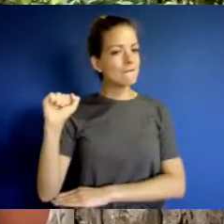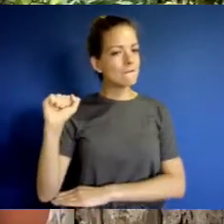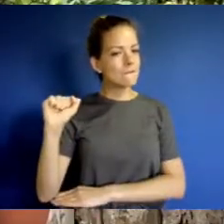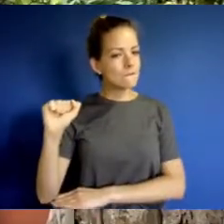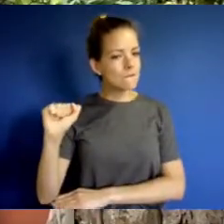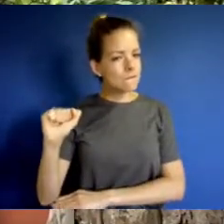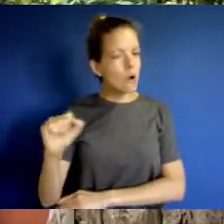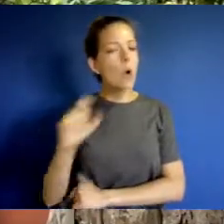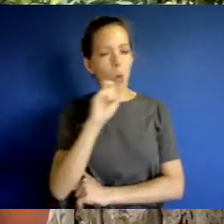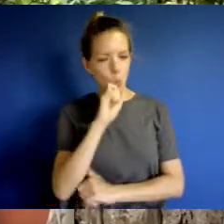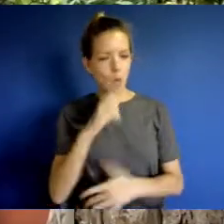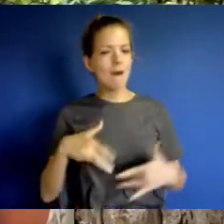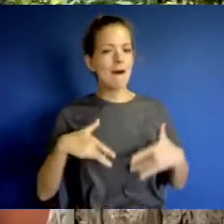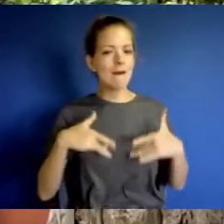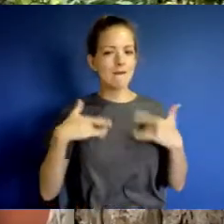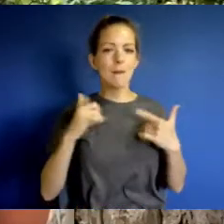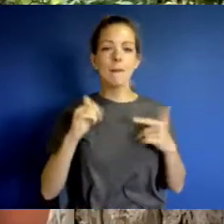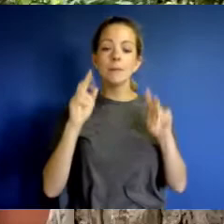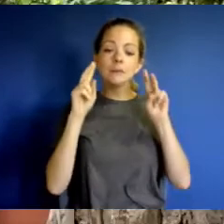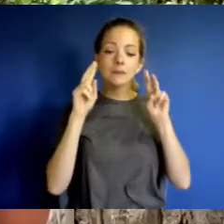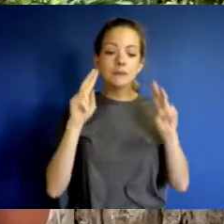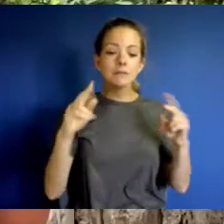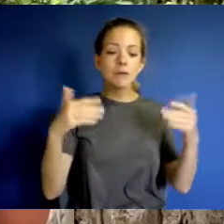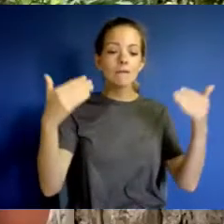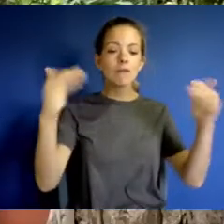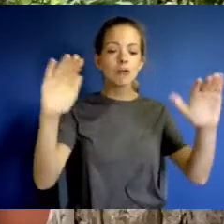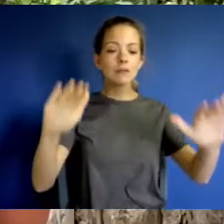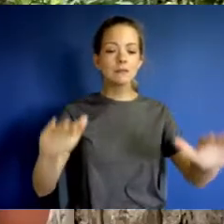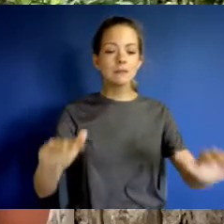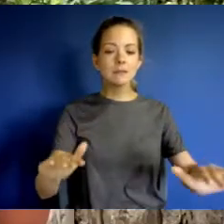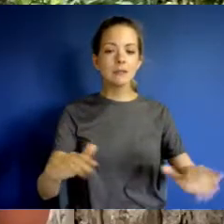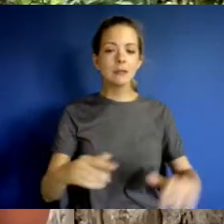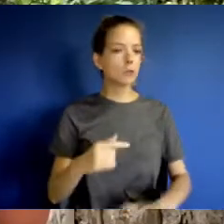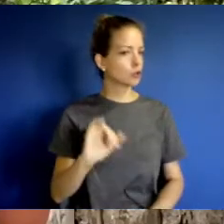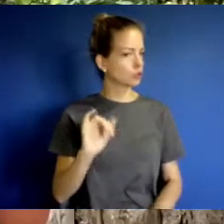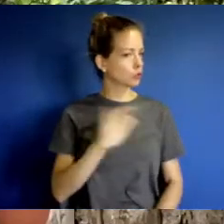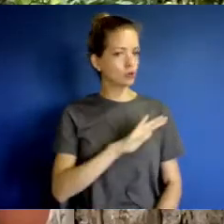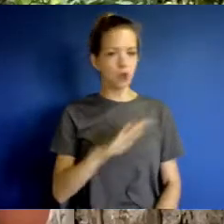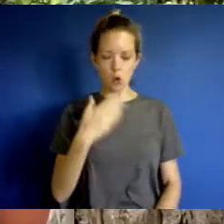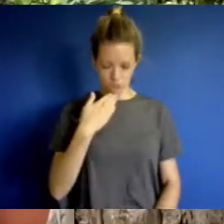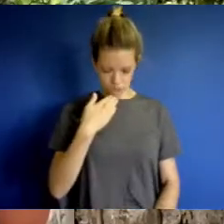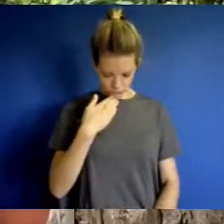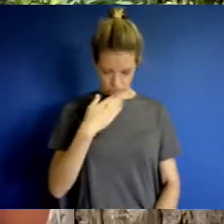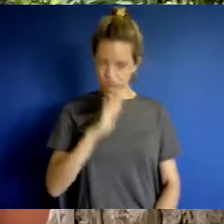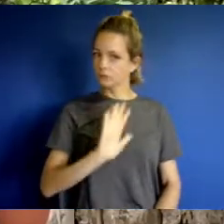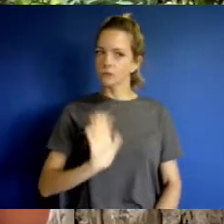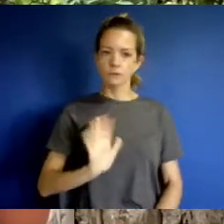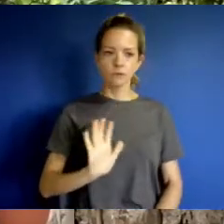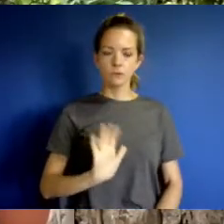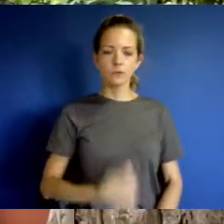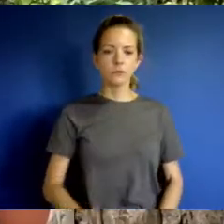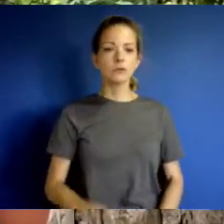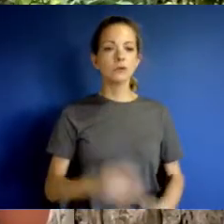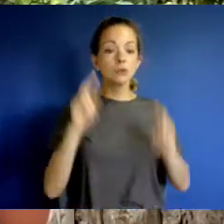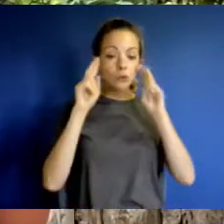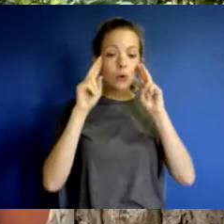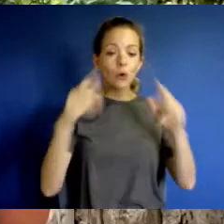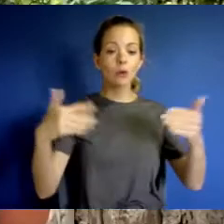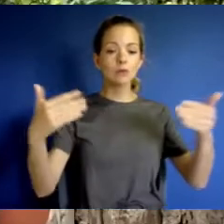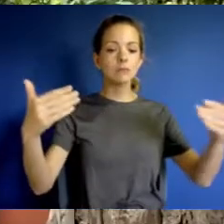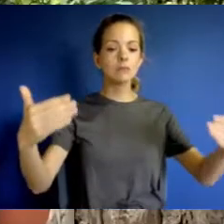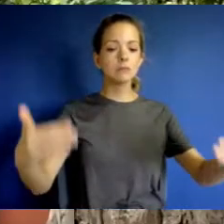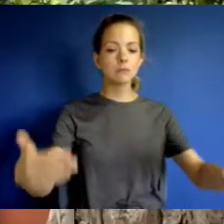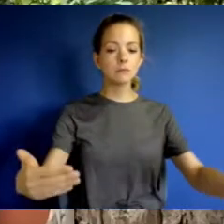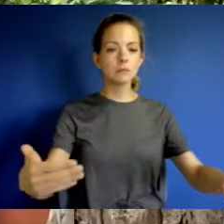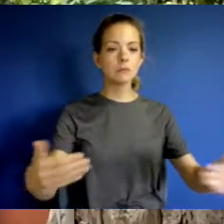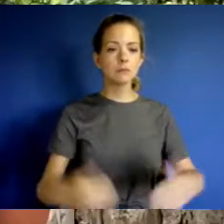kind of somewhere front and down, but don't put your chin down to your chest. So just look out and down a little